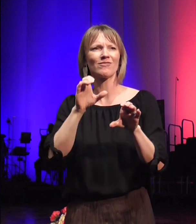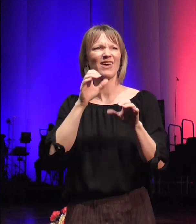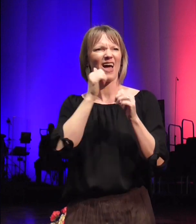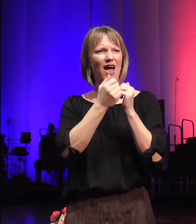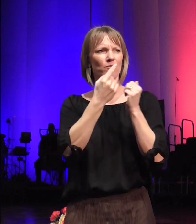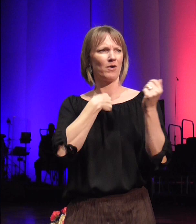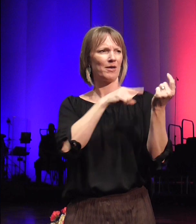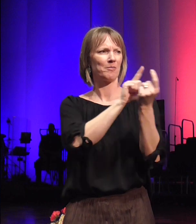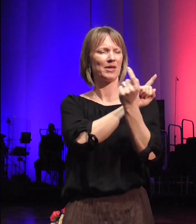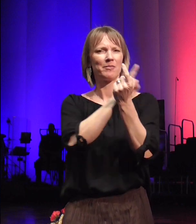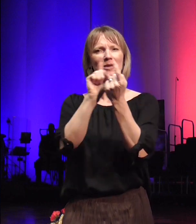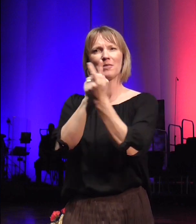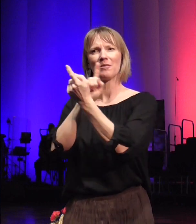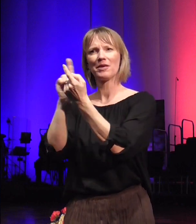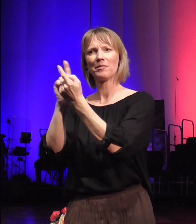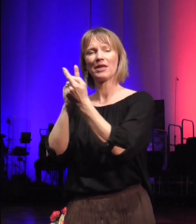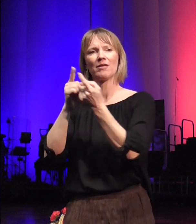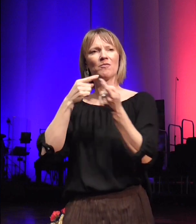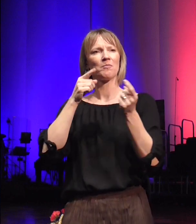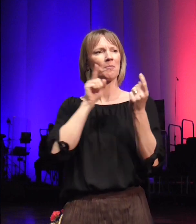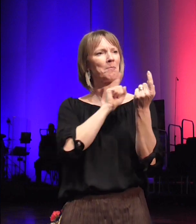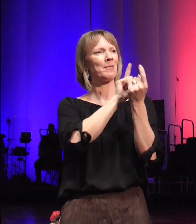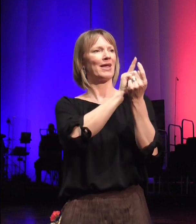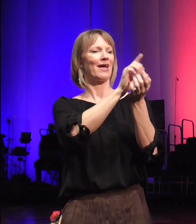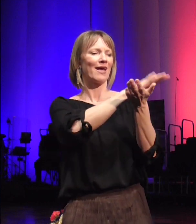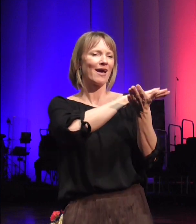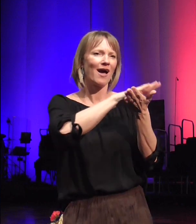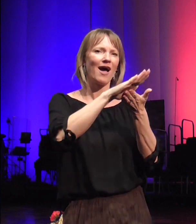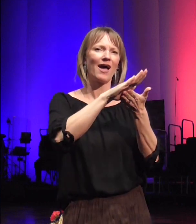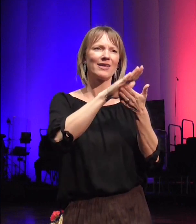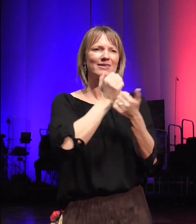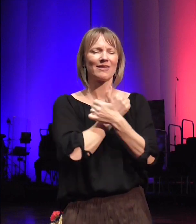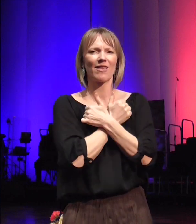And we meet them with kindness and love and joy,